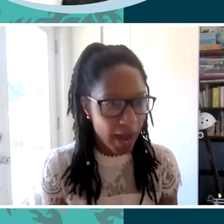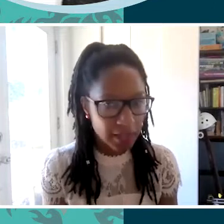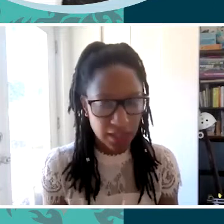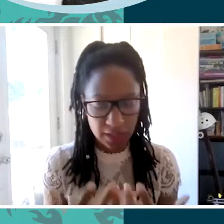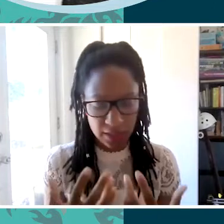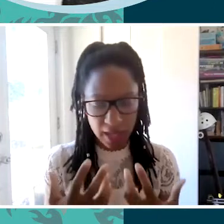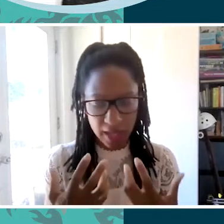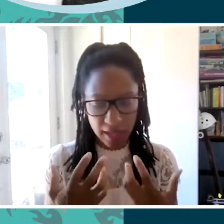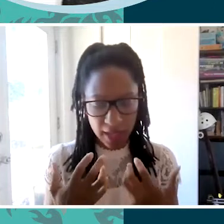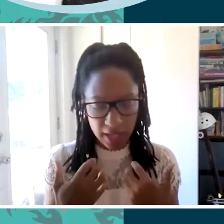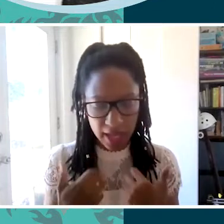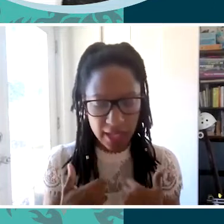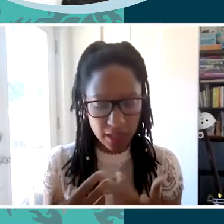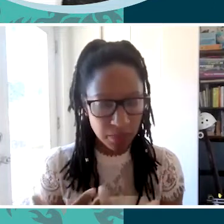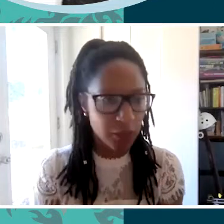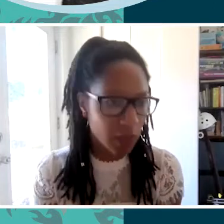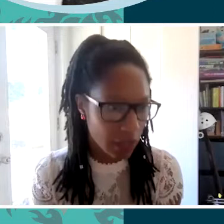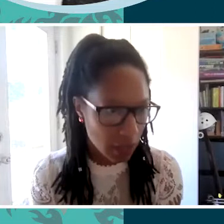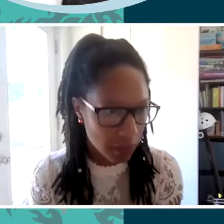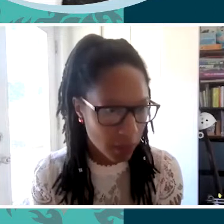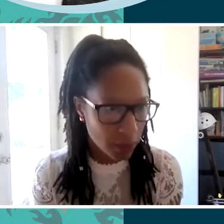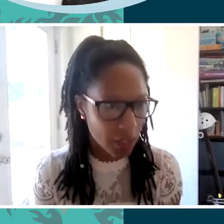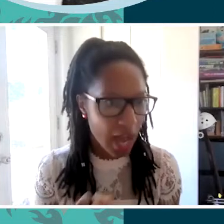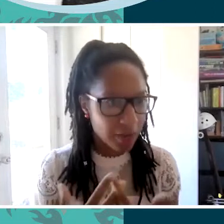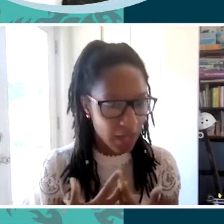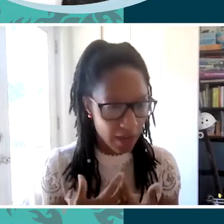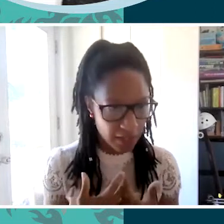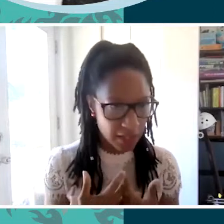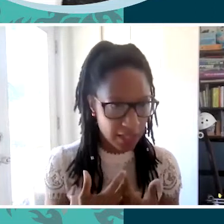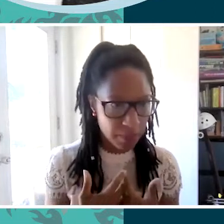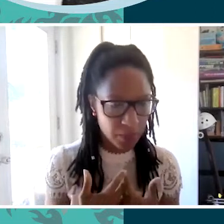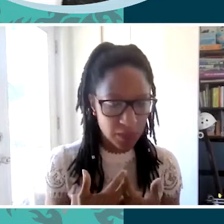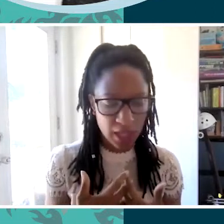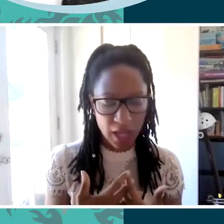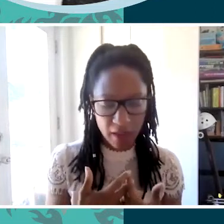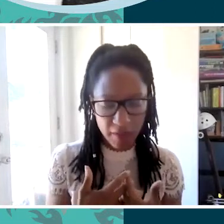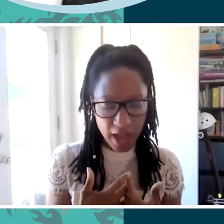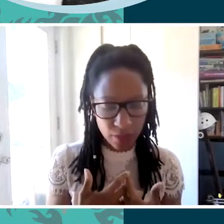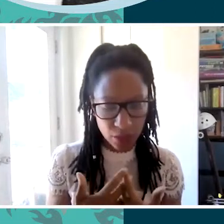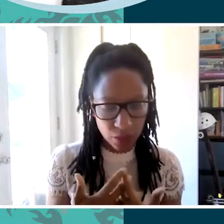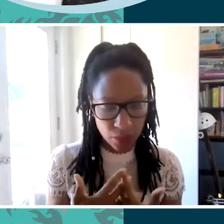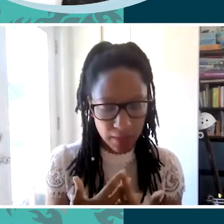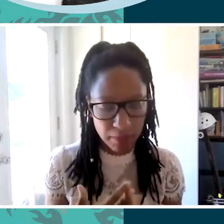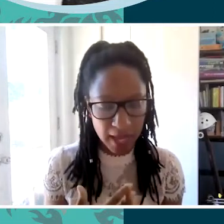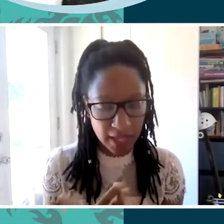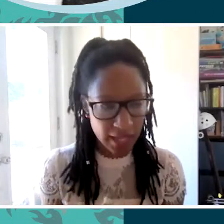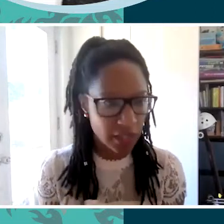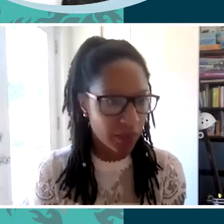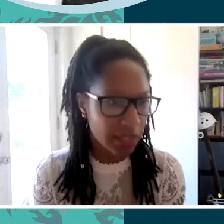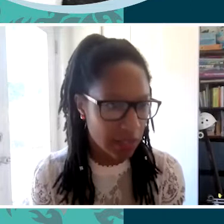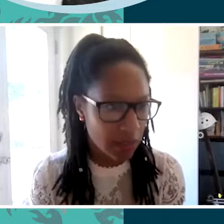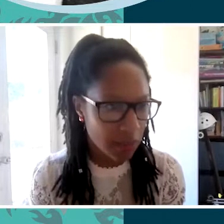to practice an anti-patriarchy approach. I don't have any examples of how to